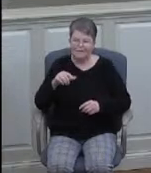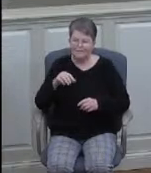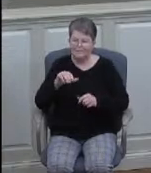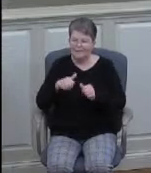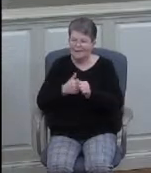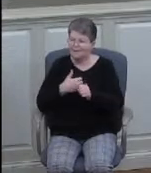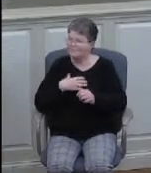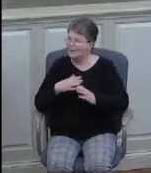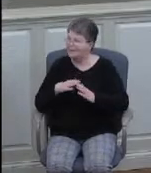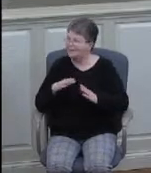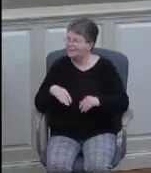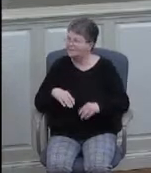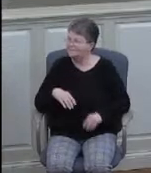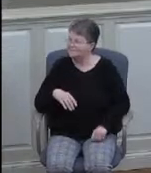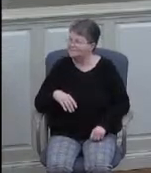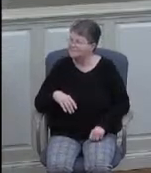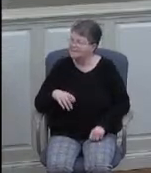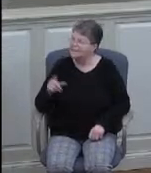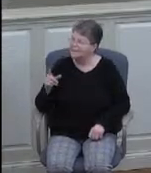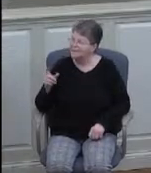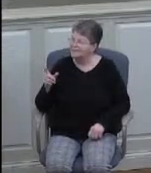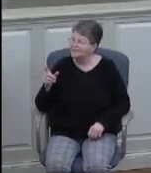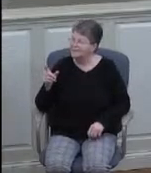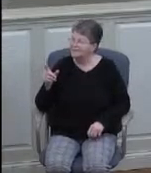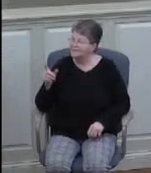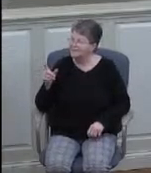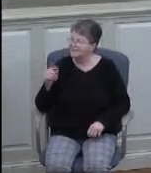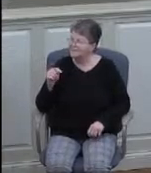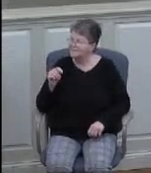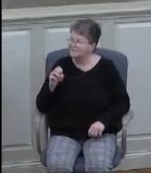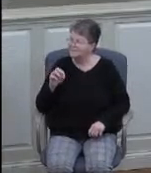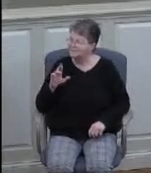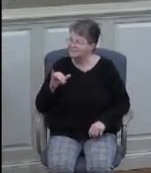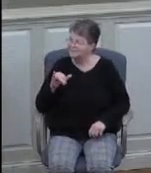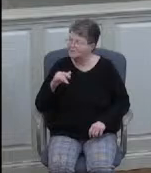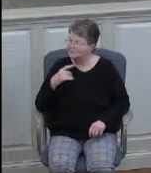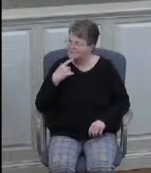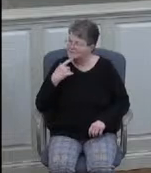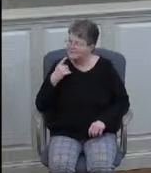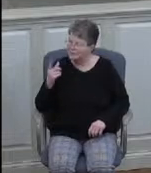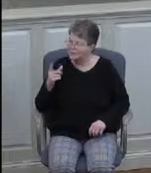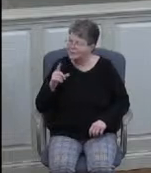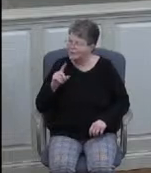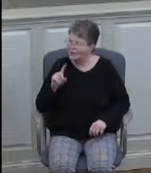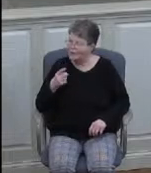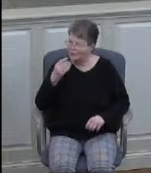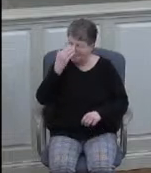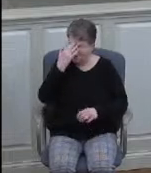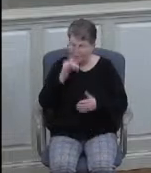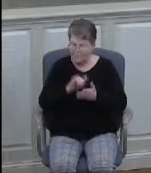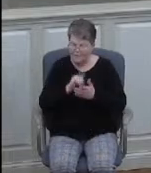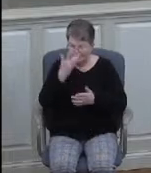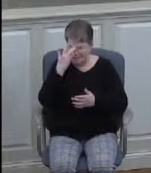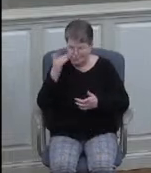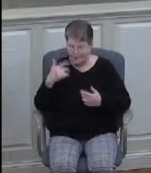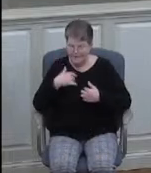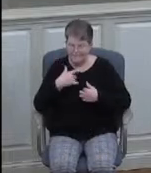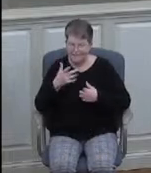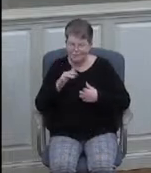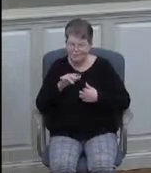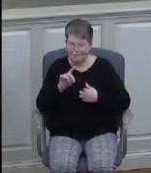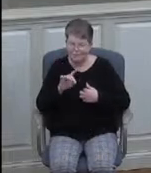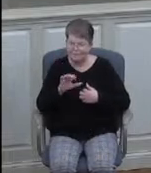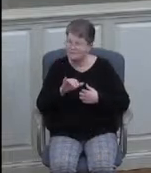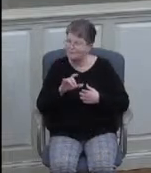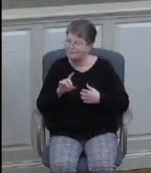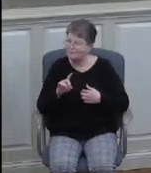only know that because you have a grandchild, right? What's that? You. You only know that because you have a grandchild, right? Ooh. Well, these were